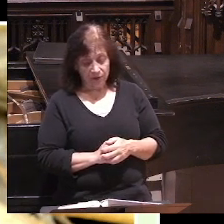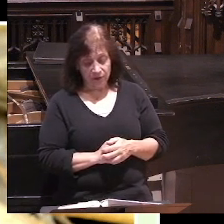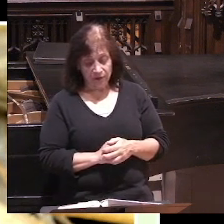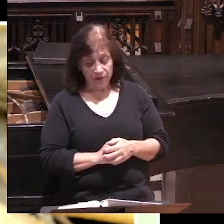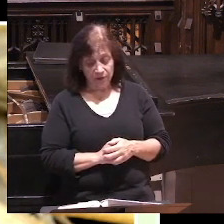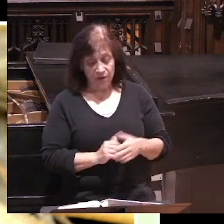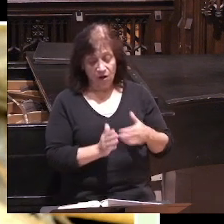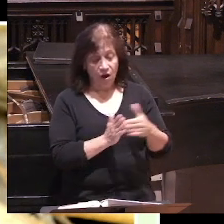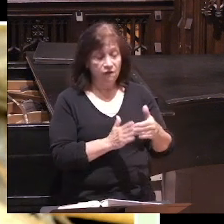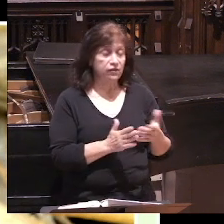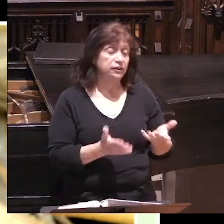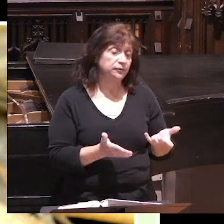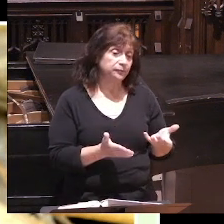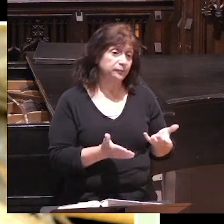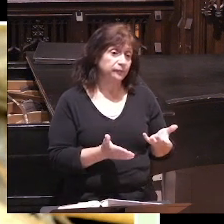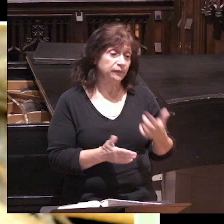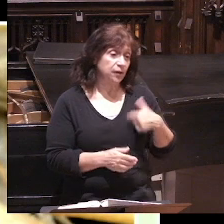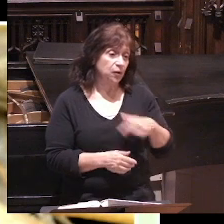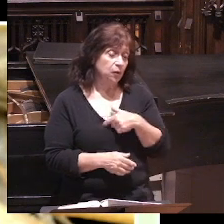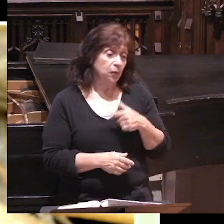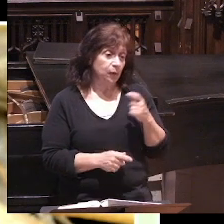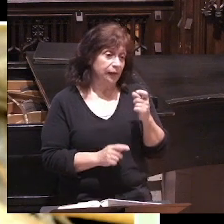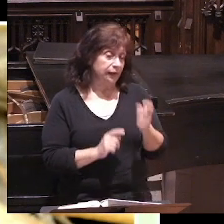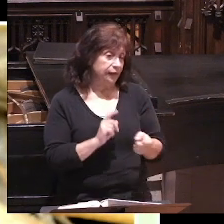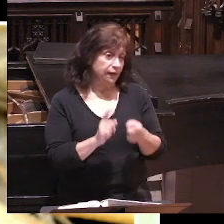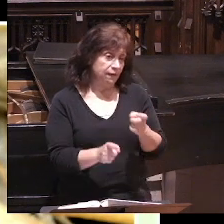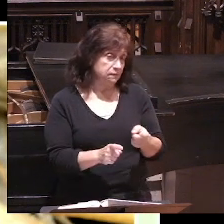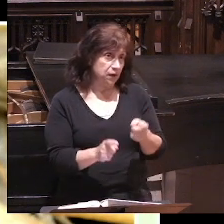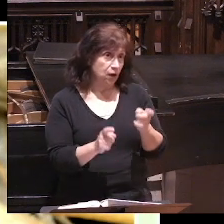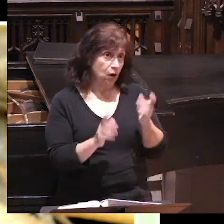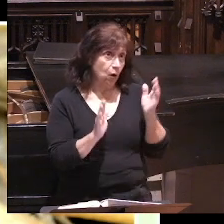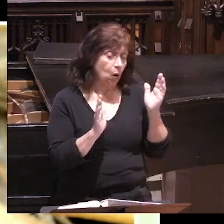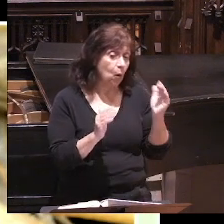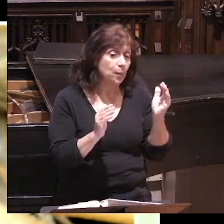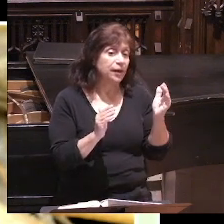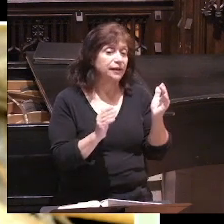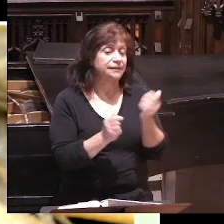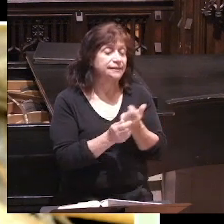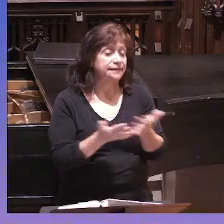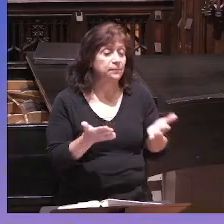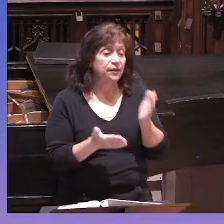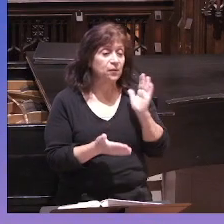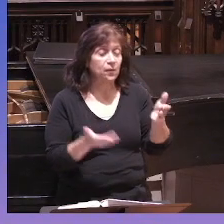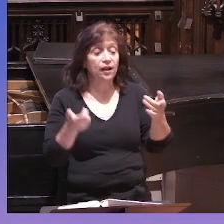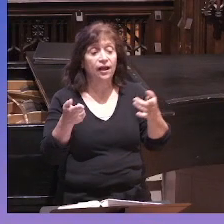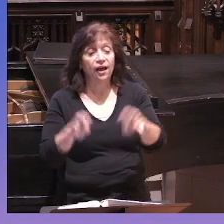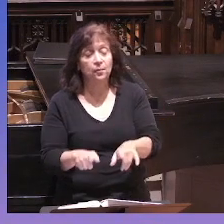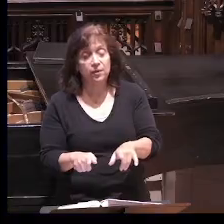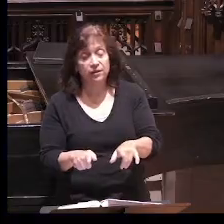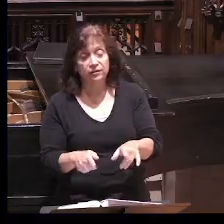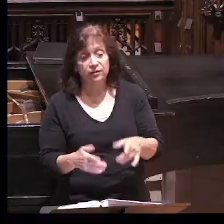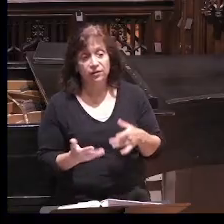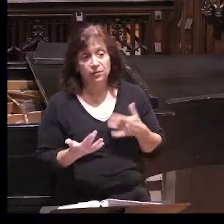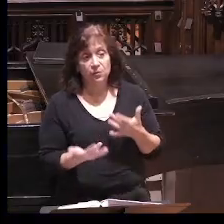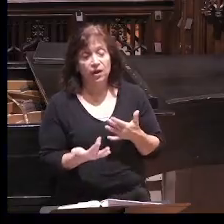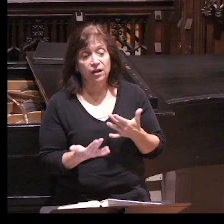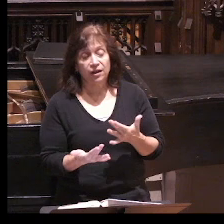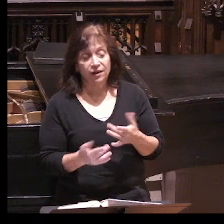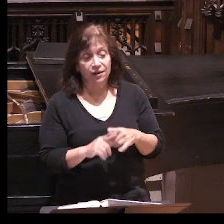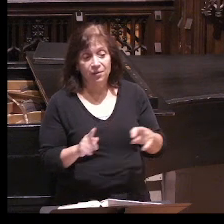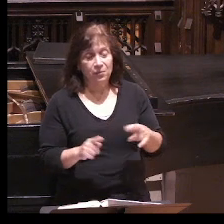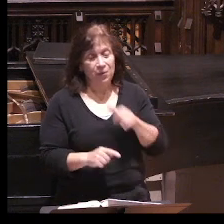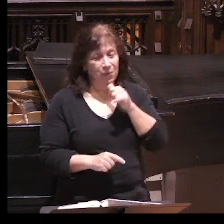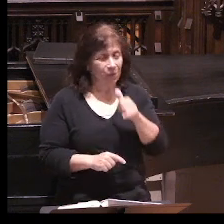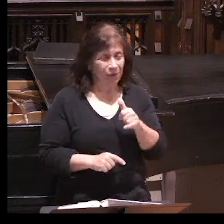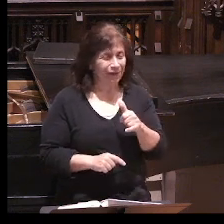Often we give, hoping that something happens, but we're